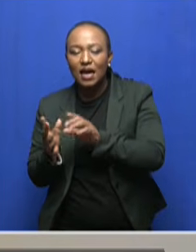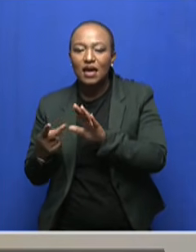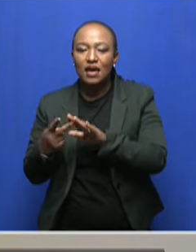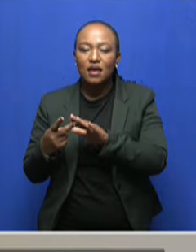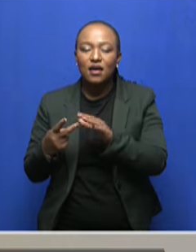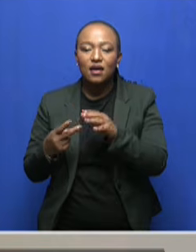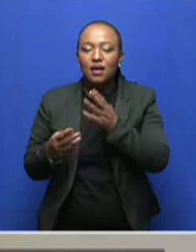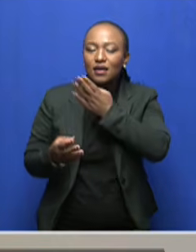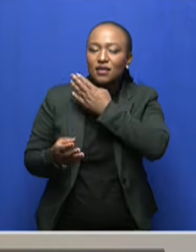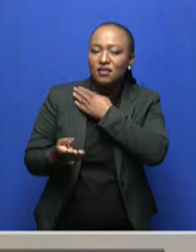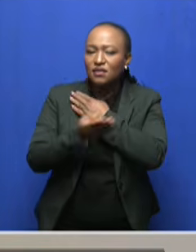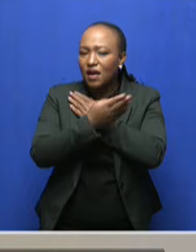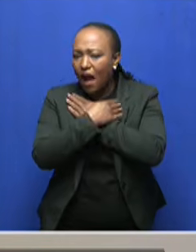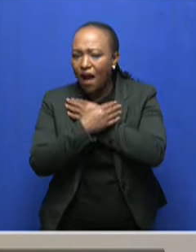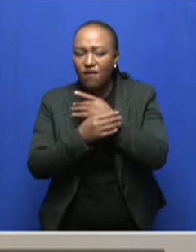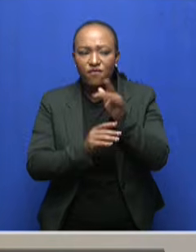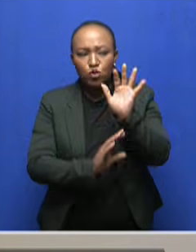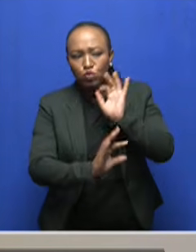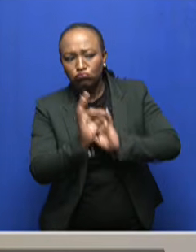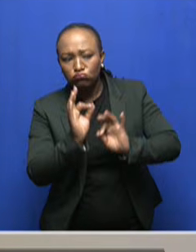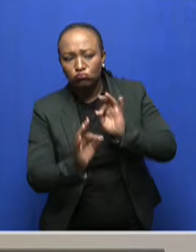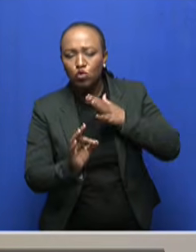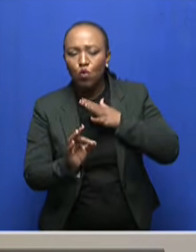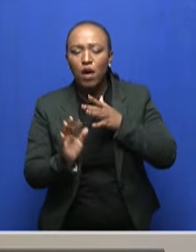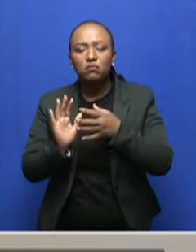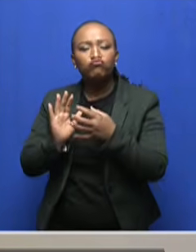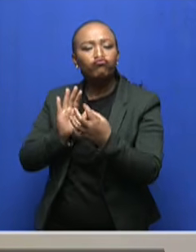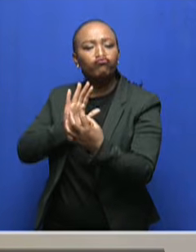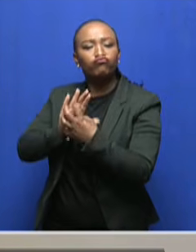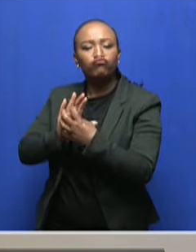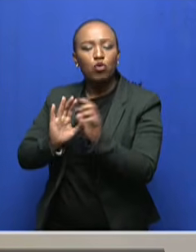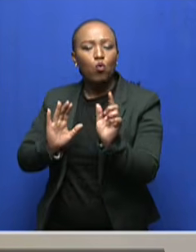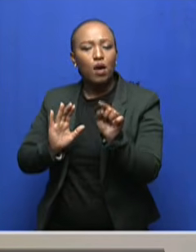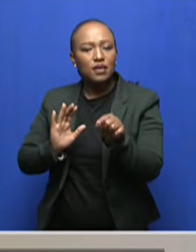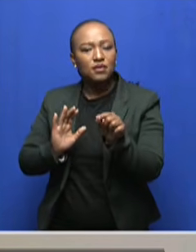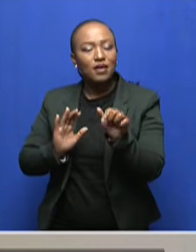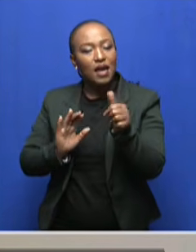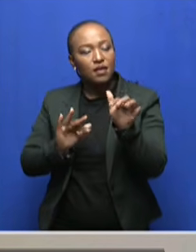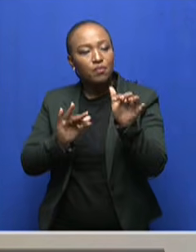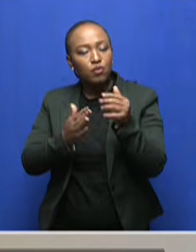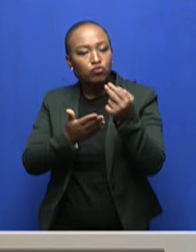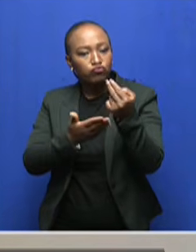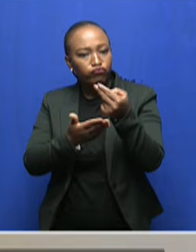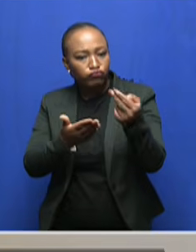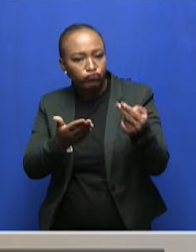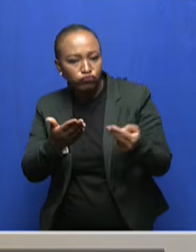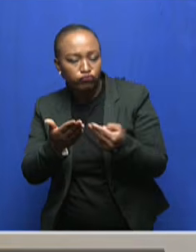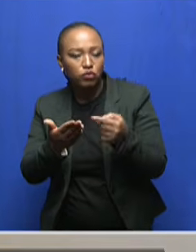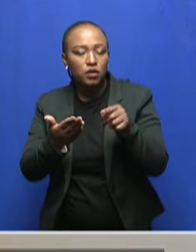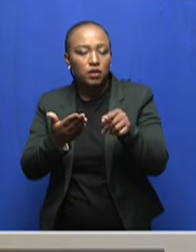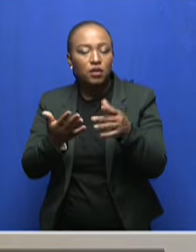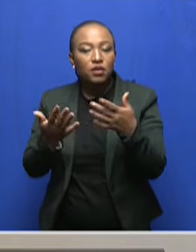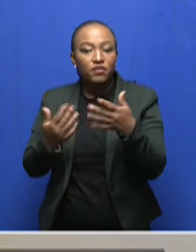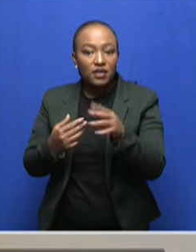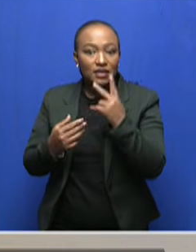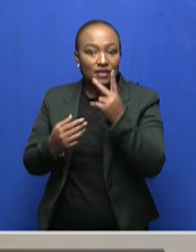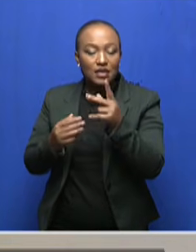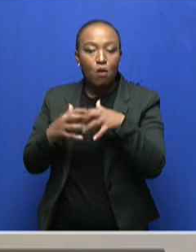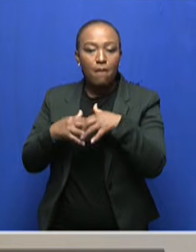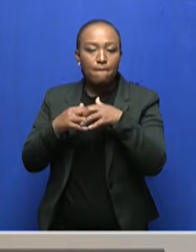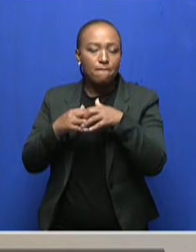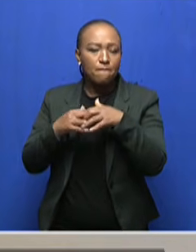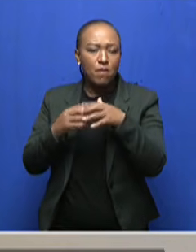and telling us what you'd like to show up on the scarf, so sometimes people will show us inspo of something they've seen on someone else, or they come up with